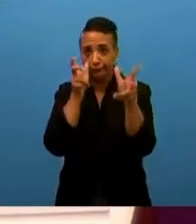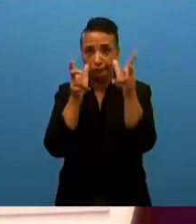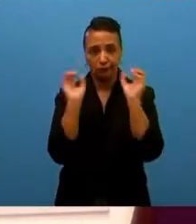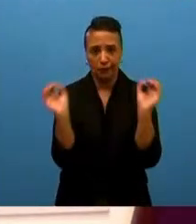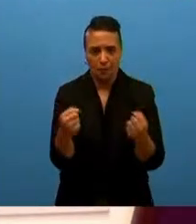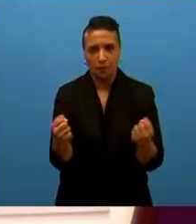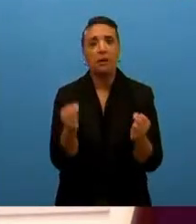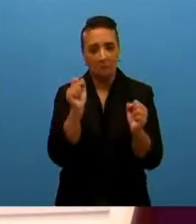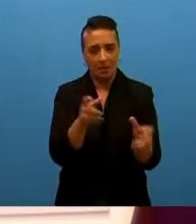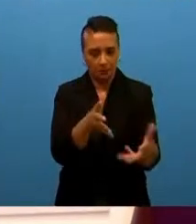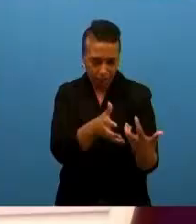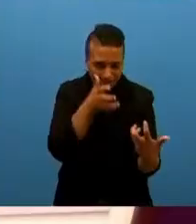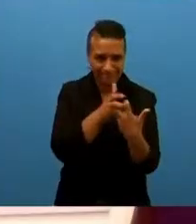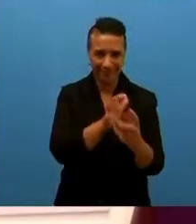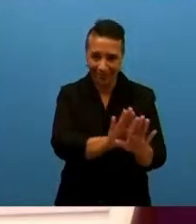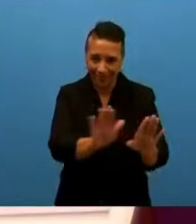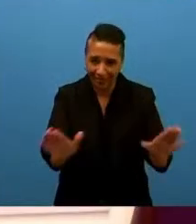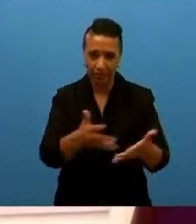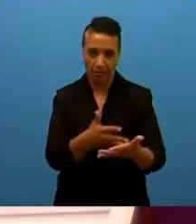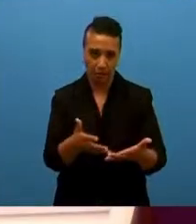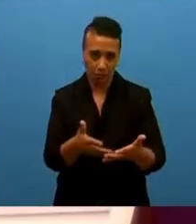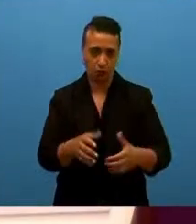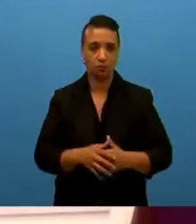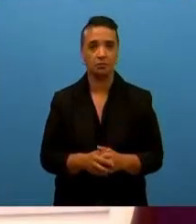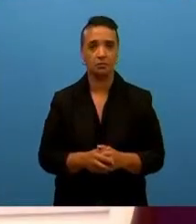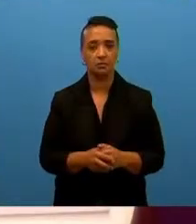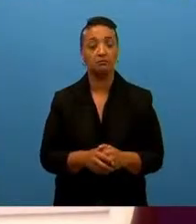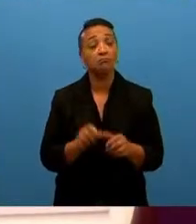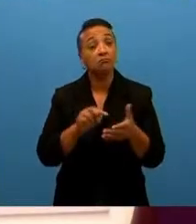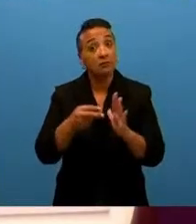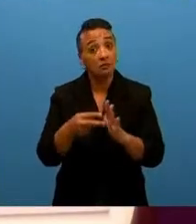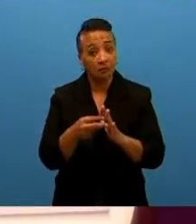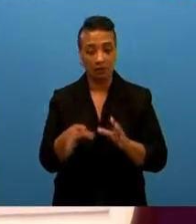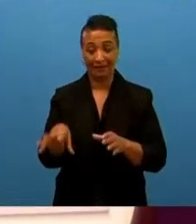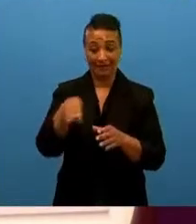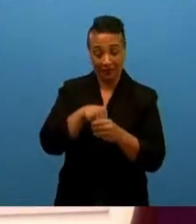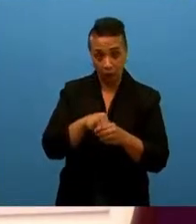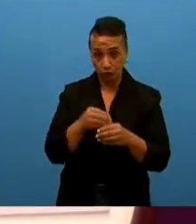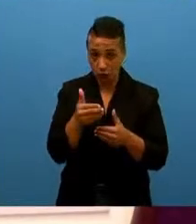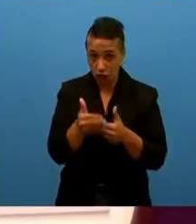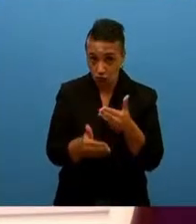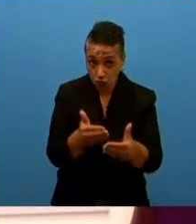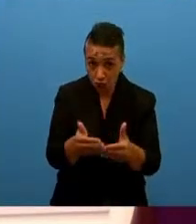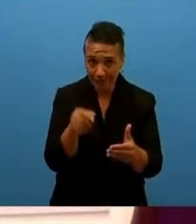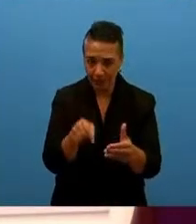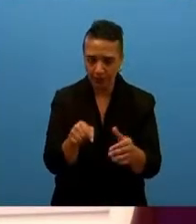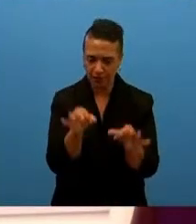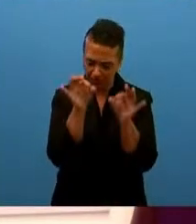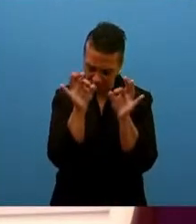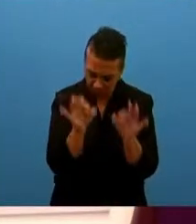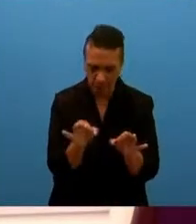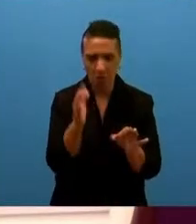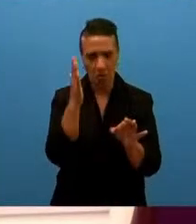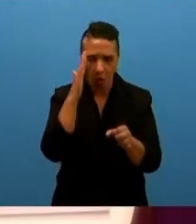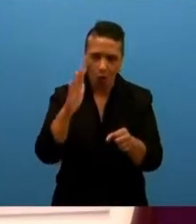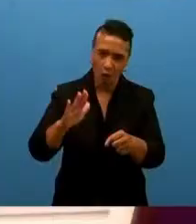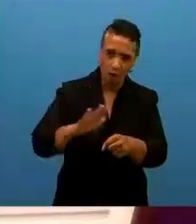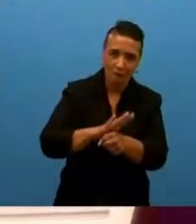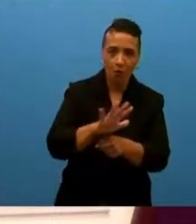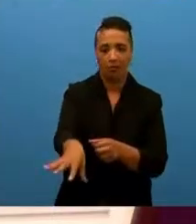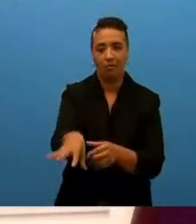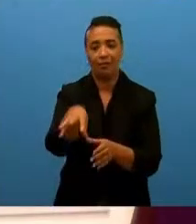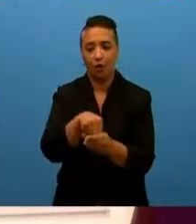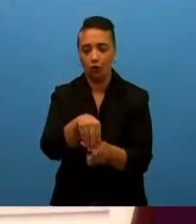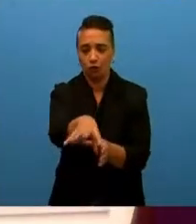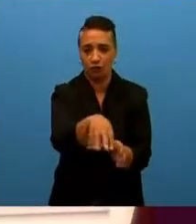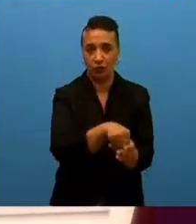are essential preconditions for a participatory process that is genuinely inclusive and reflective of